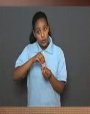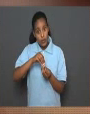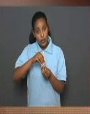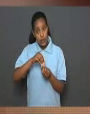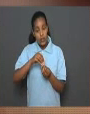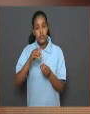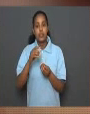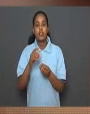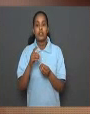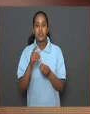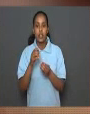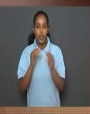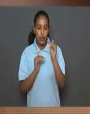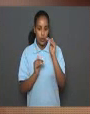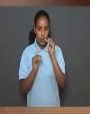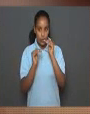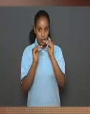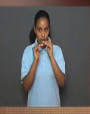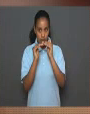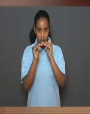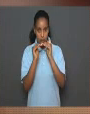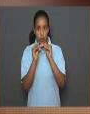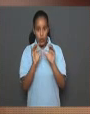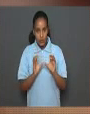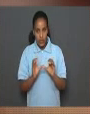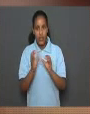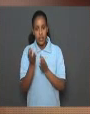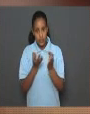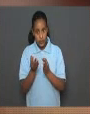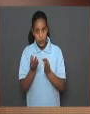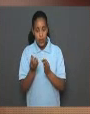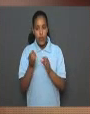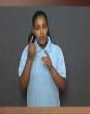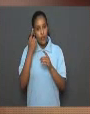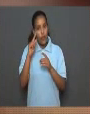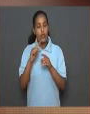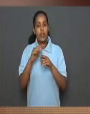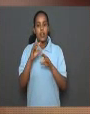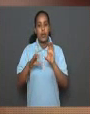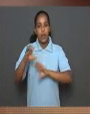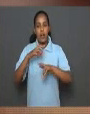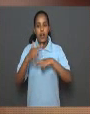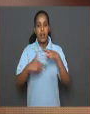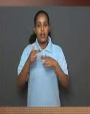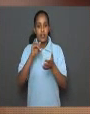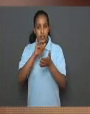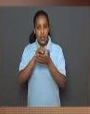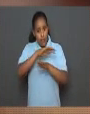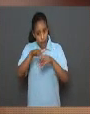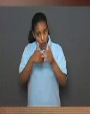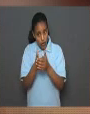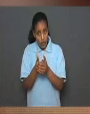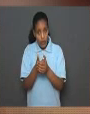the equilibrium constant expression for chemical reactions that